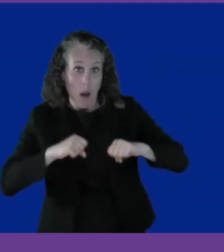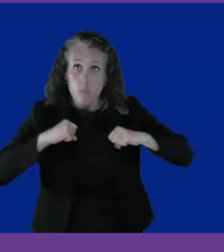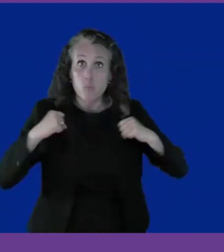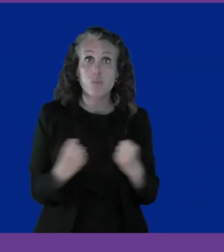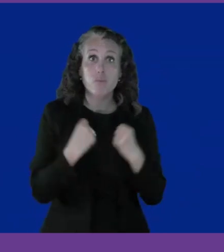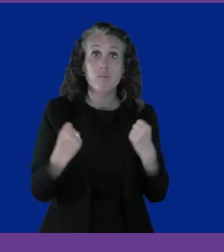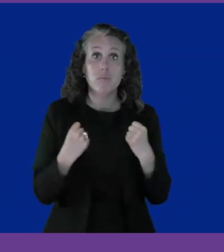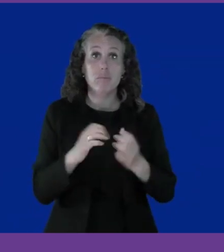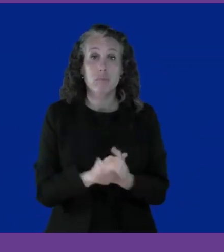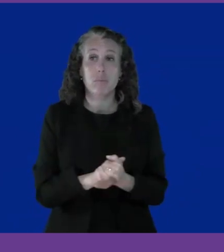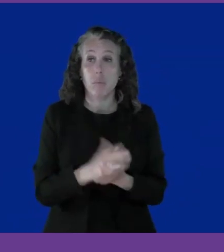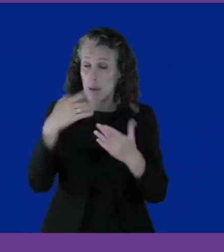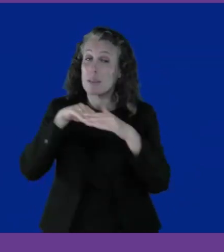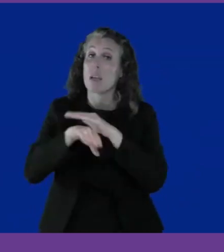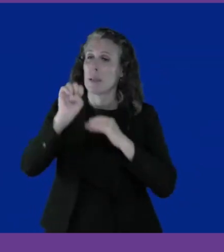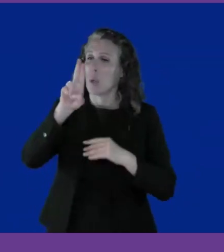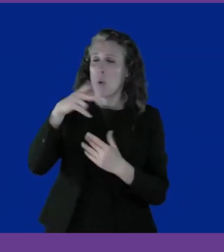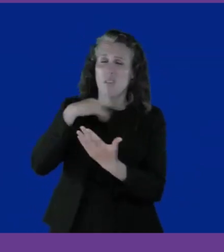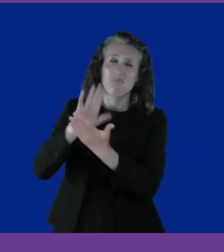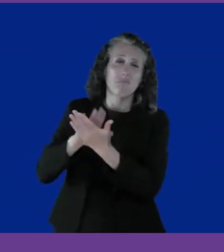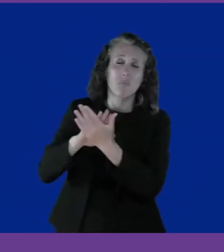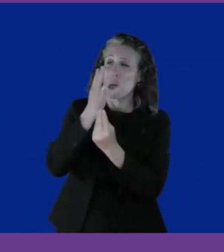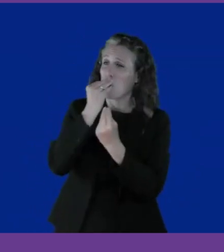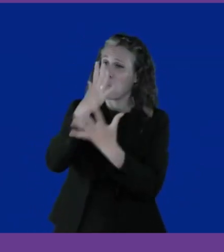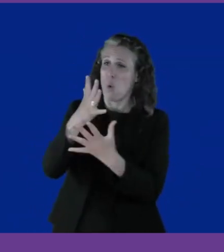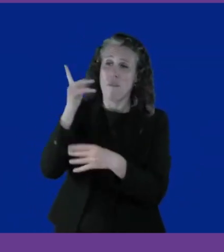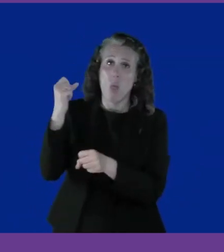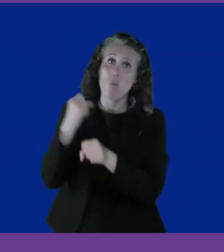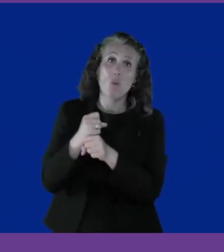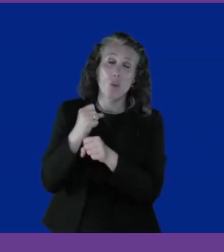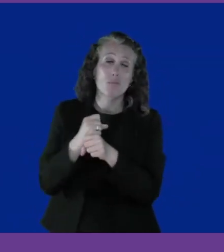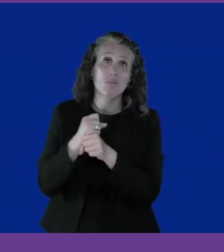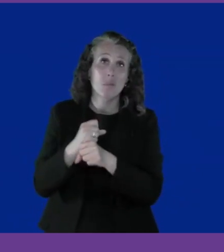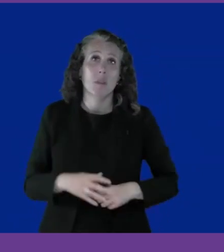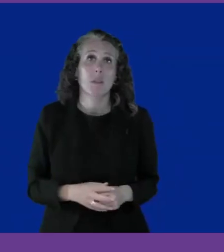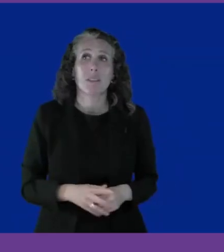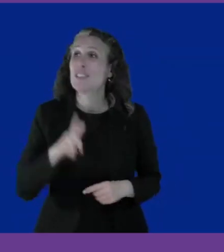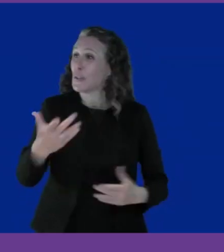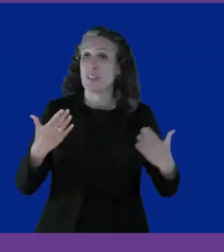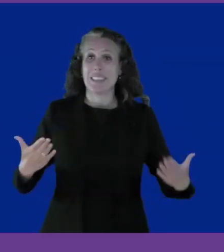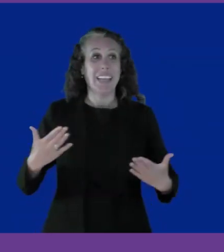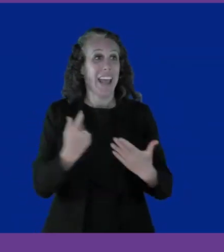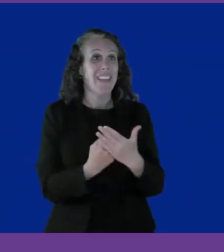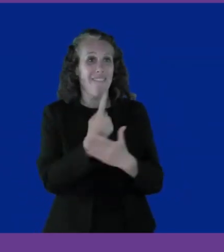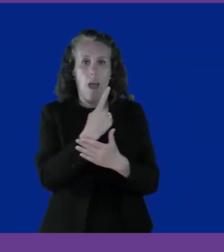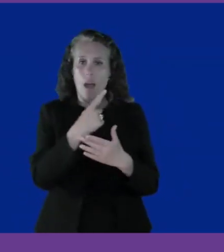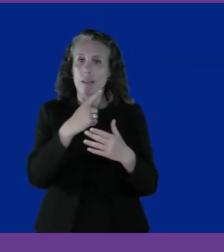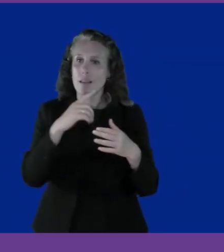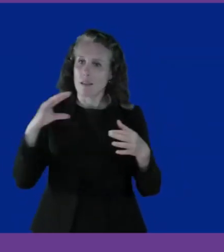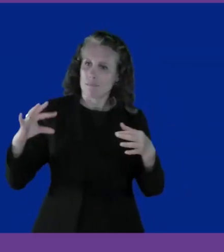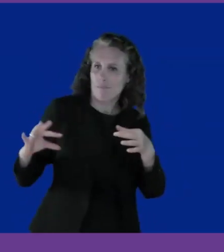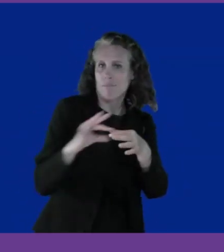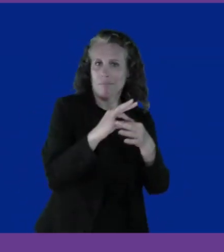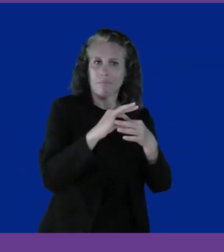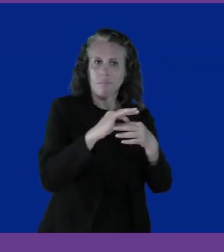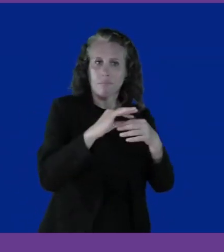AccessibleEU has been doing a great job. And the event of today is part of those efforts to make sure